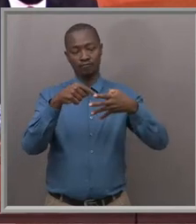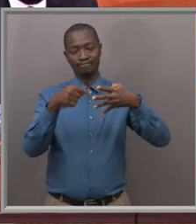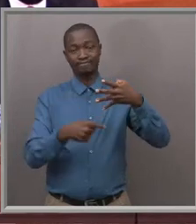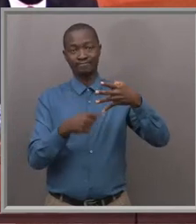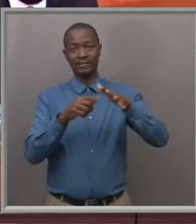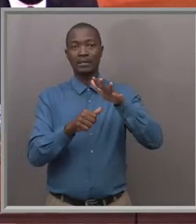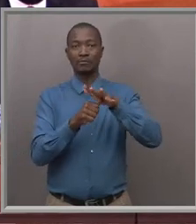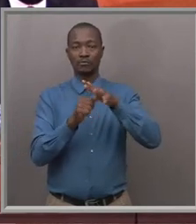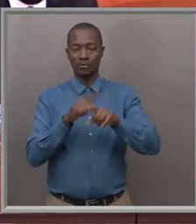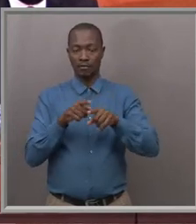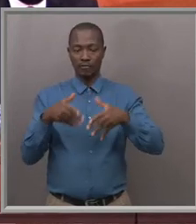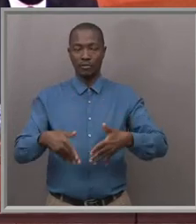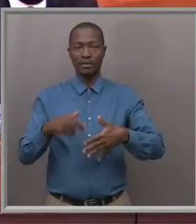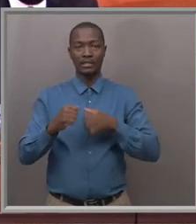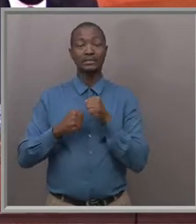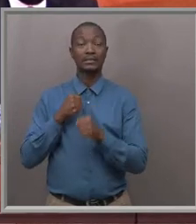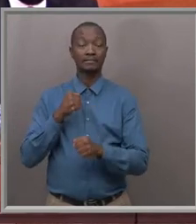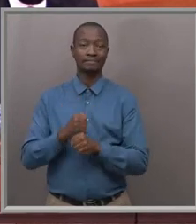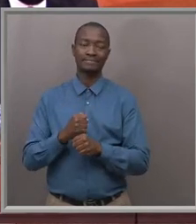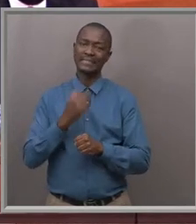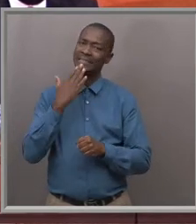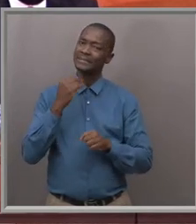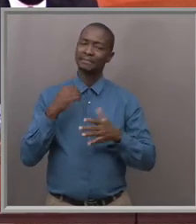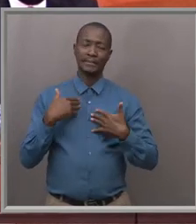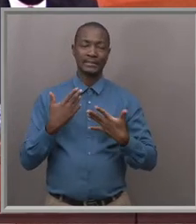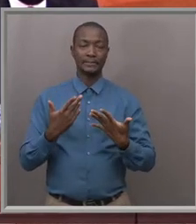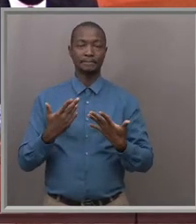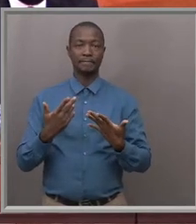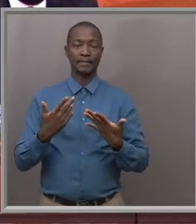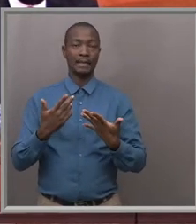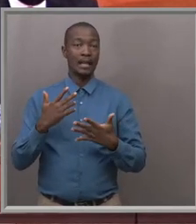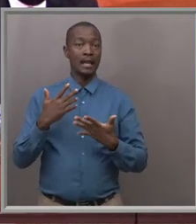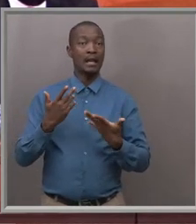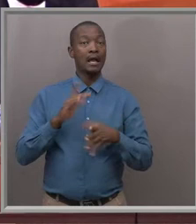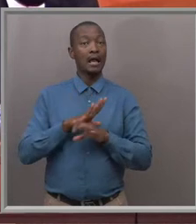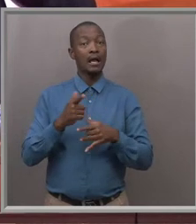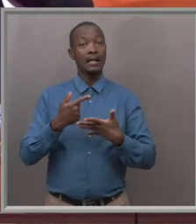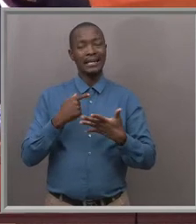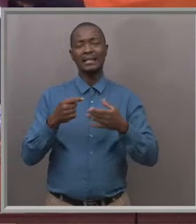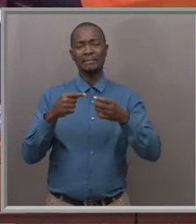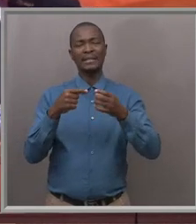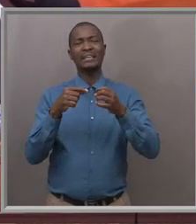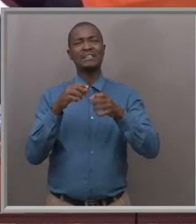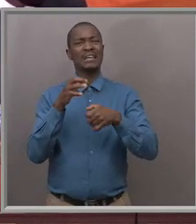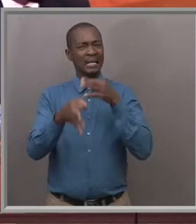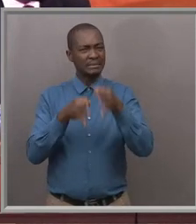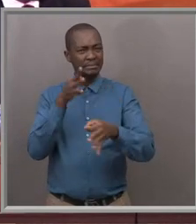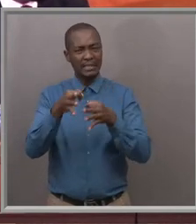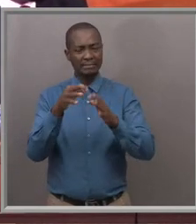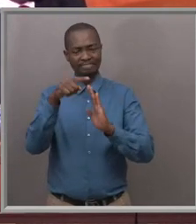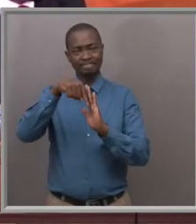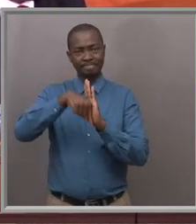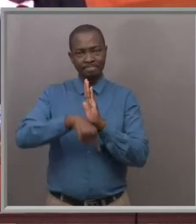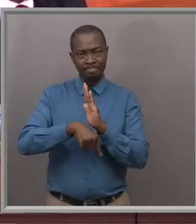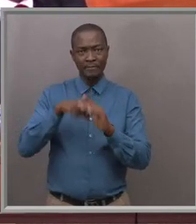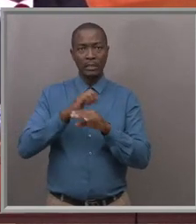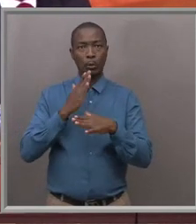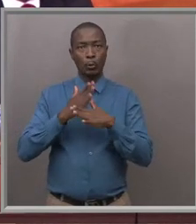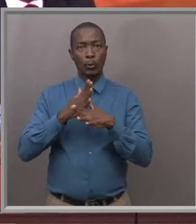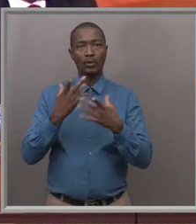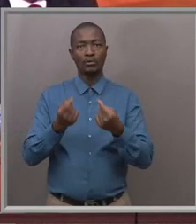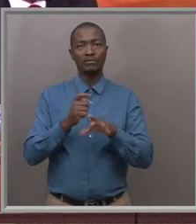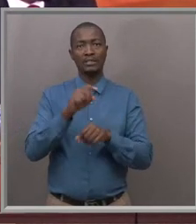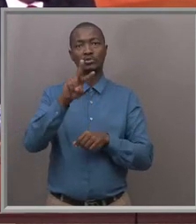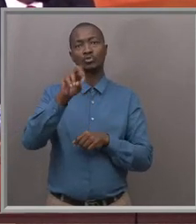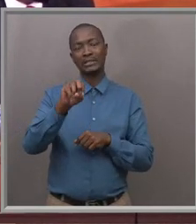us this year. Allow me to outline more comprehensively the work we have done in 2020 on each